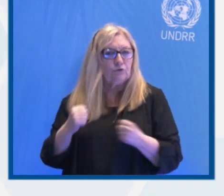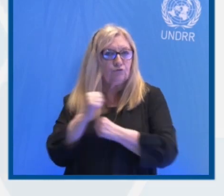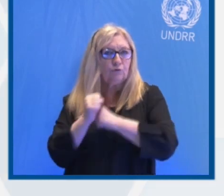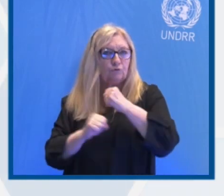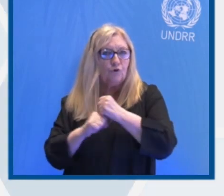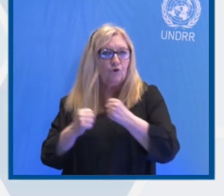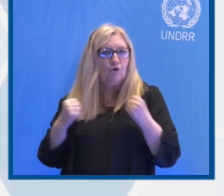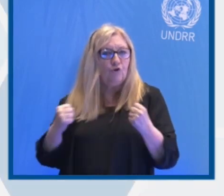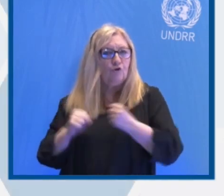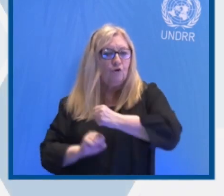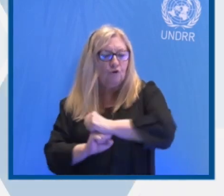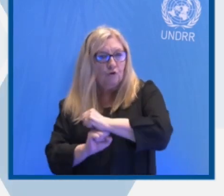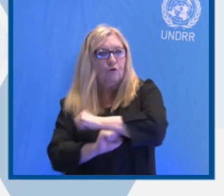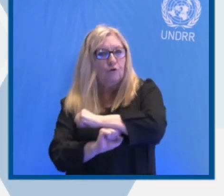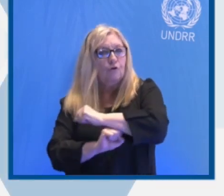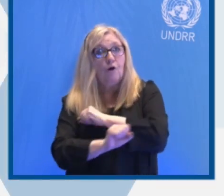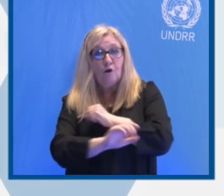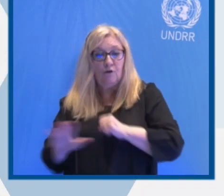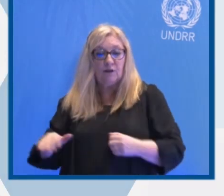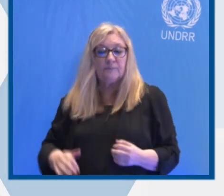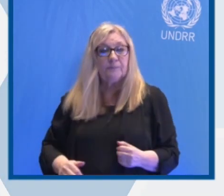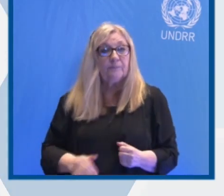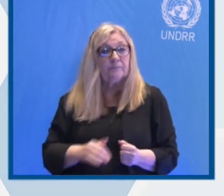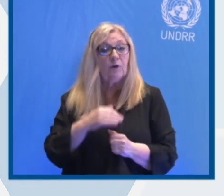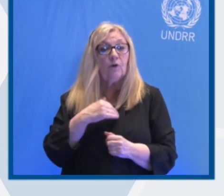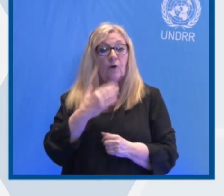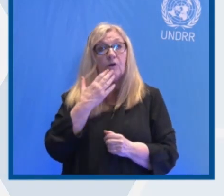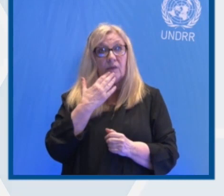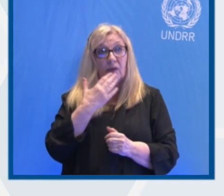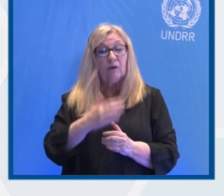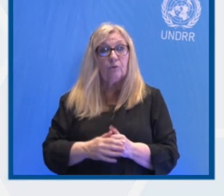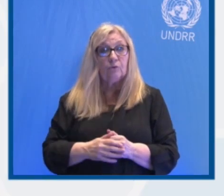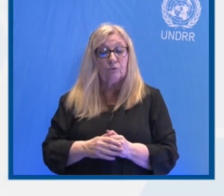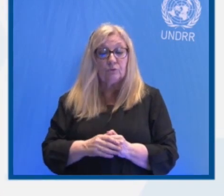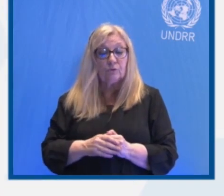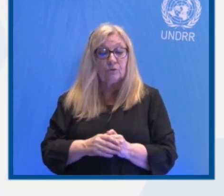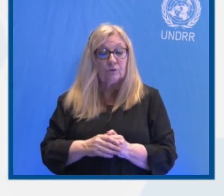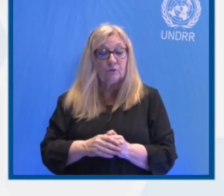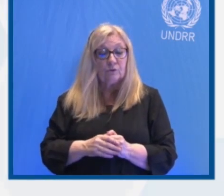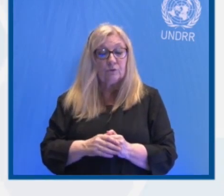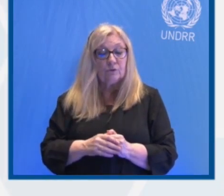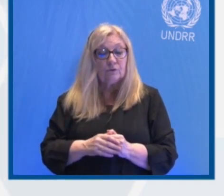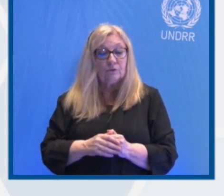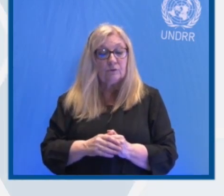much. I think primarily I just want to say on issues of gender